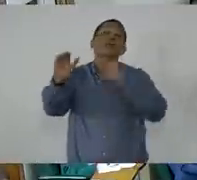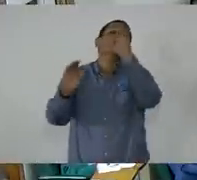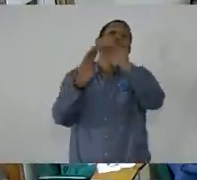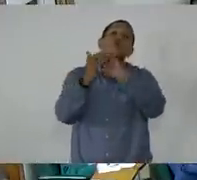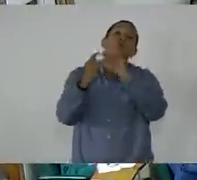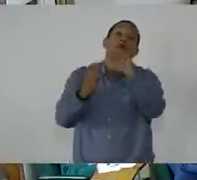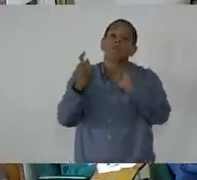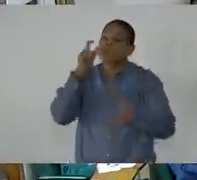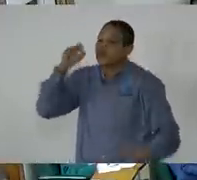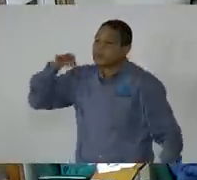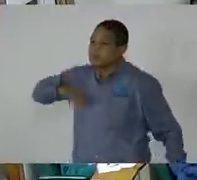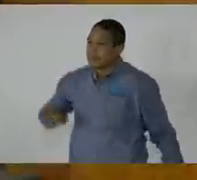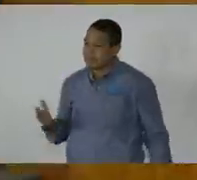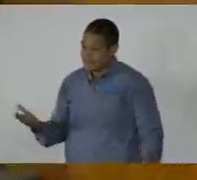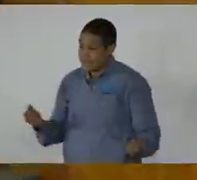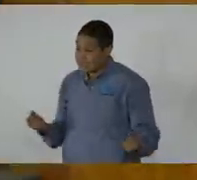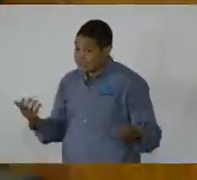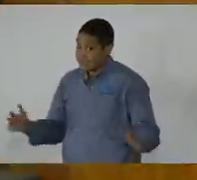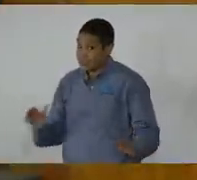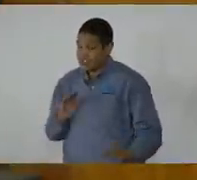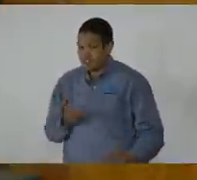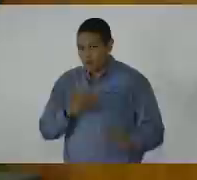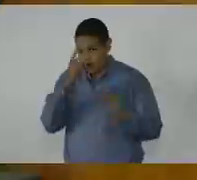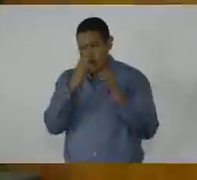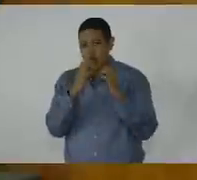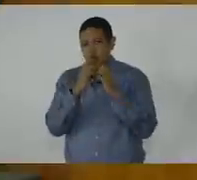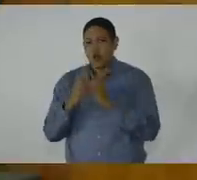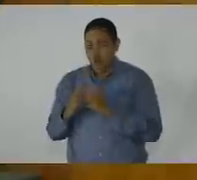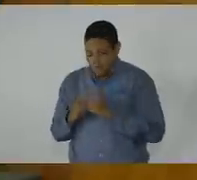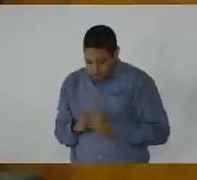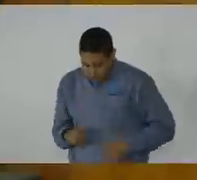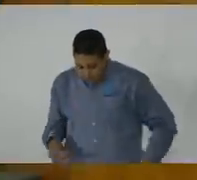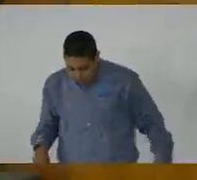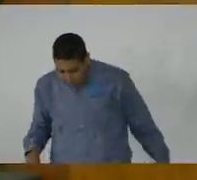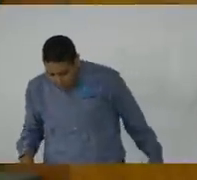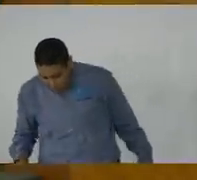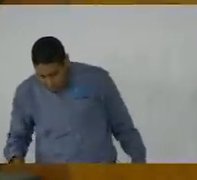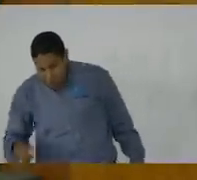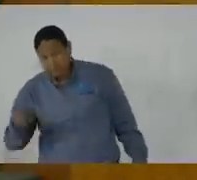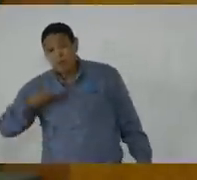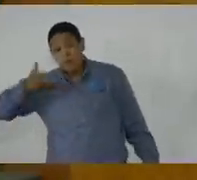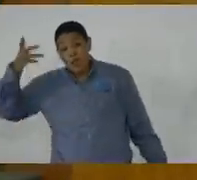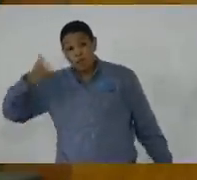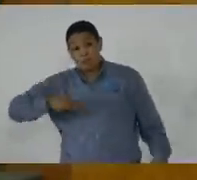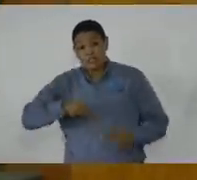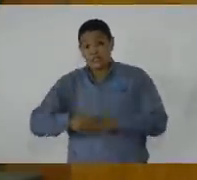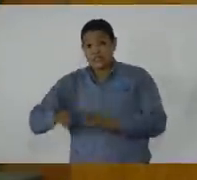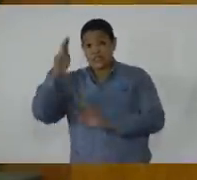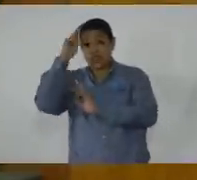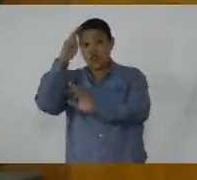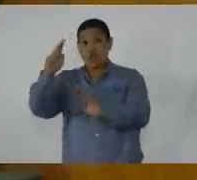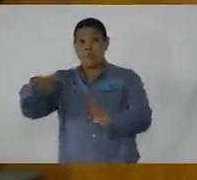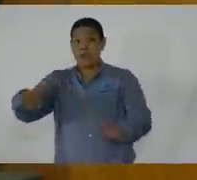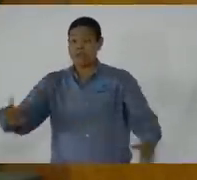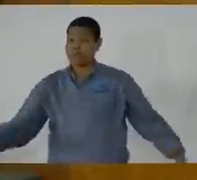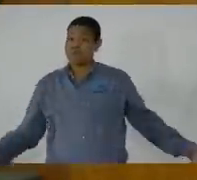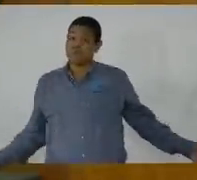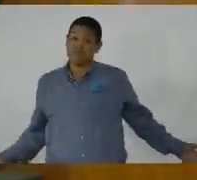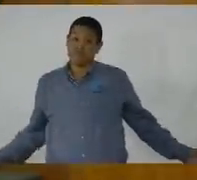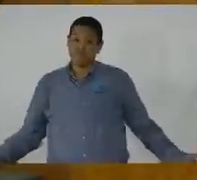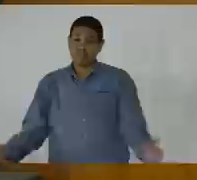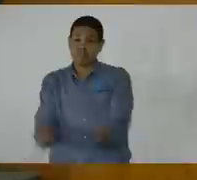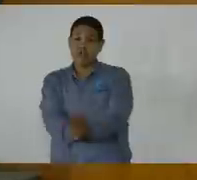are beneficiaries of our collaboration. My presence in this Honorable House would not have been